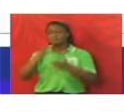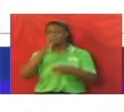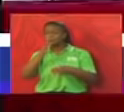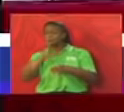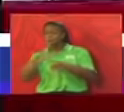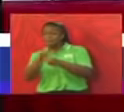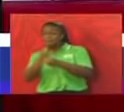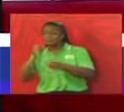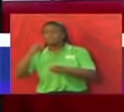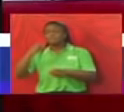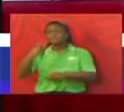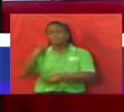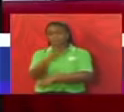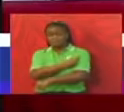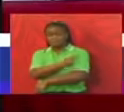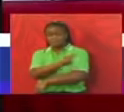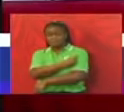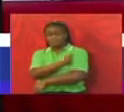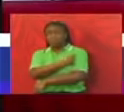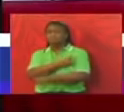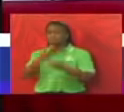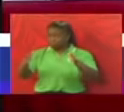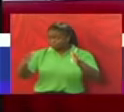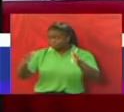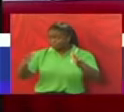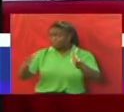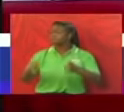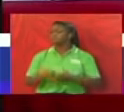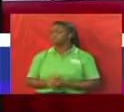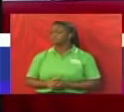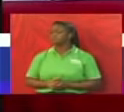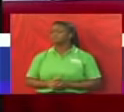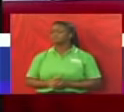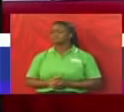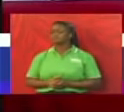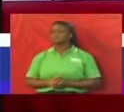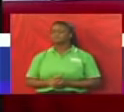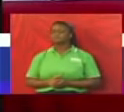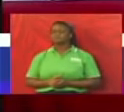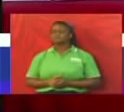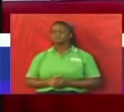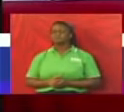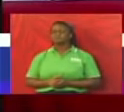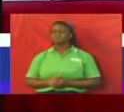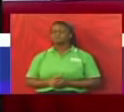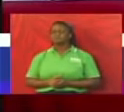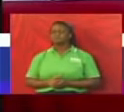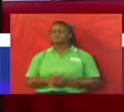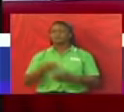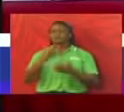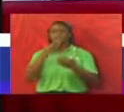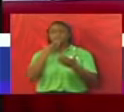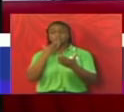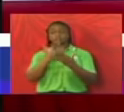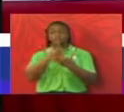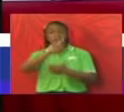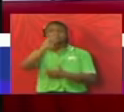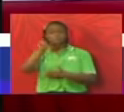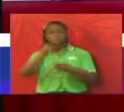May I take the second question first? Yes, please. Yeah. So, yes, thank you for that very good question. And